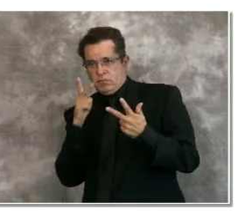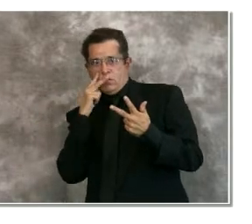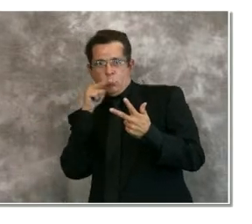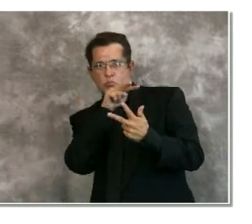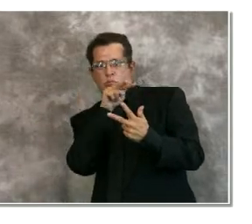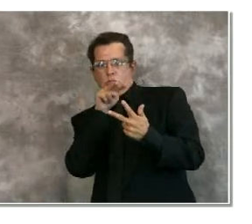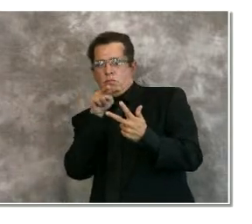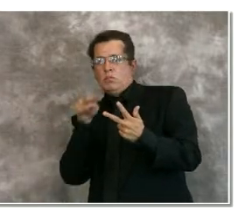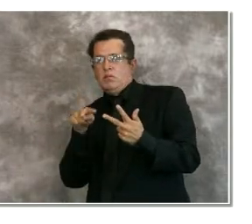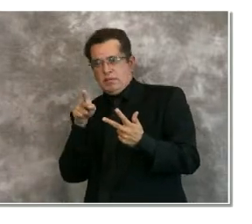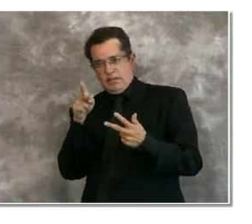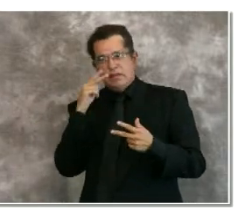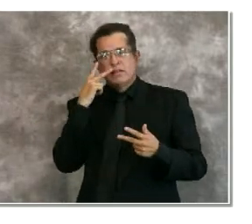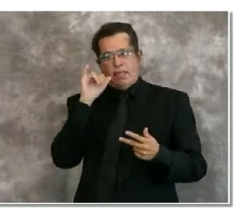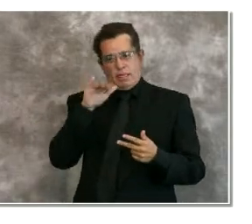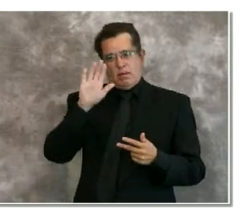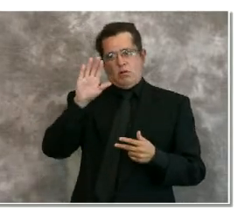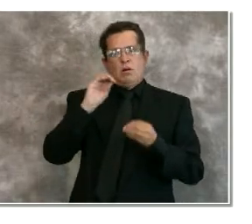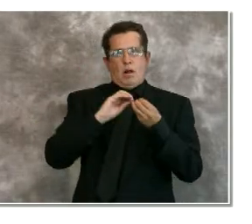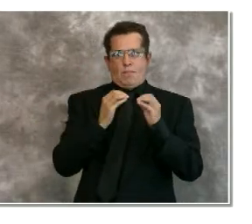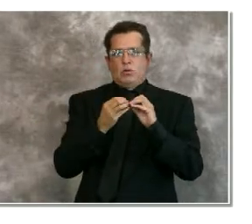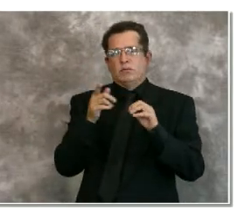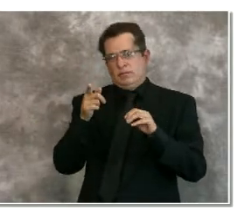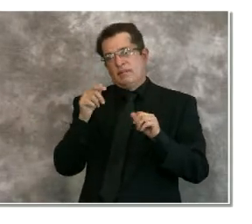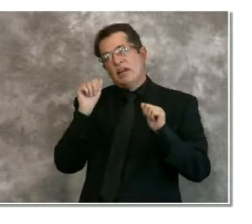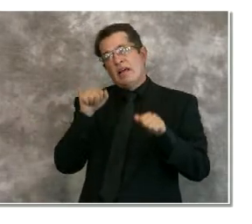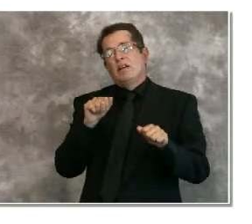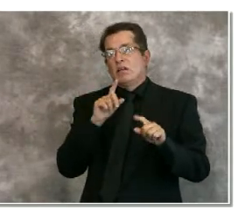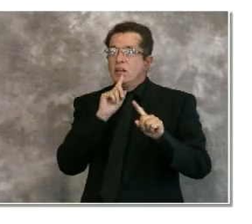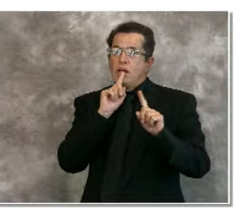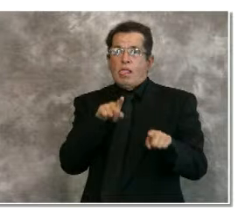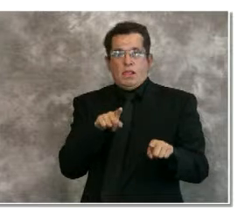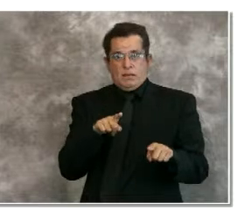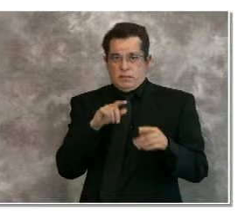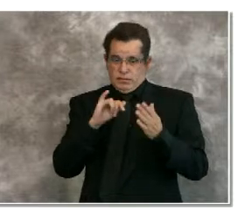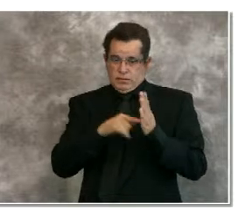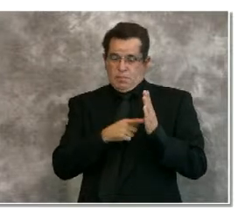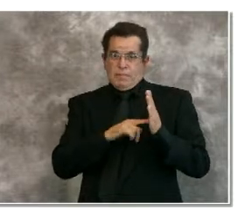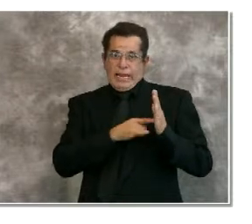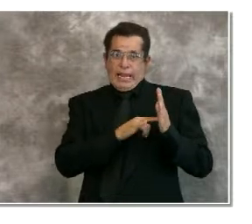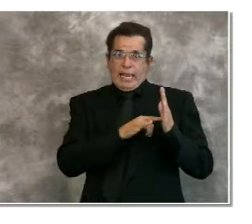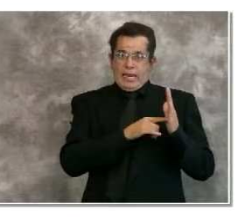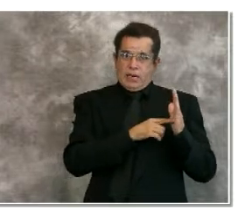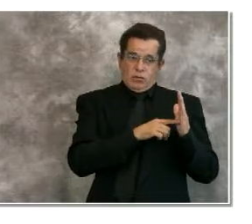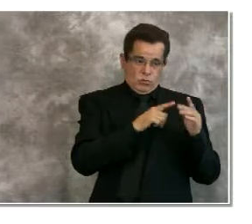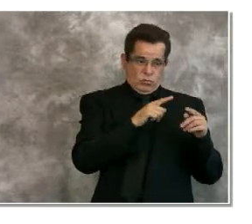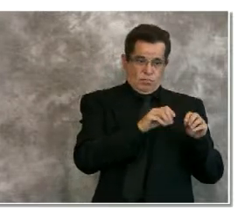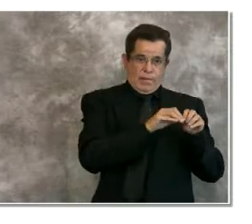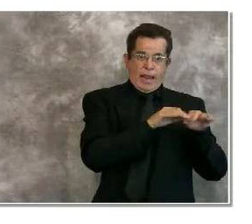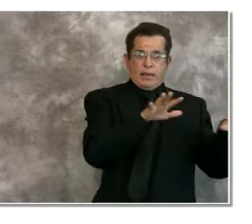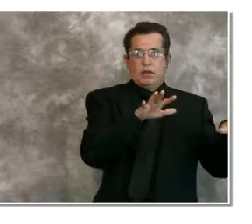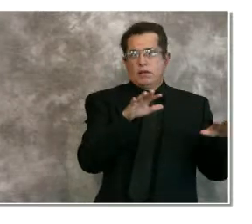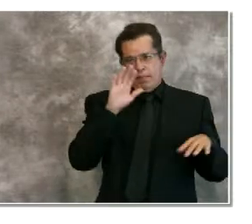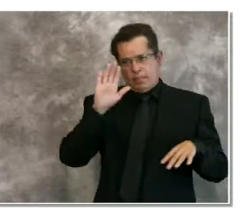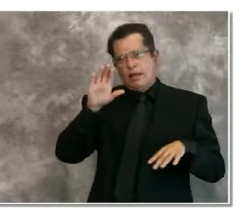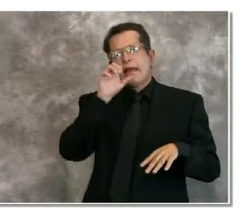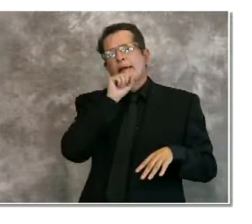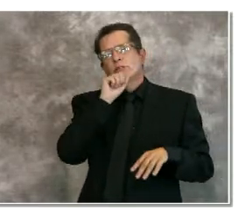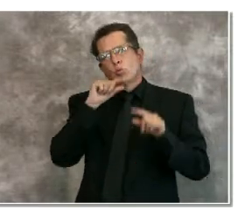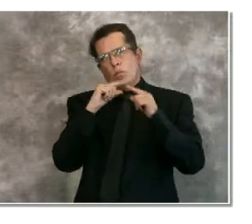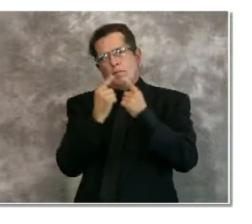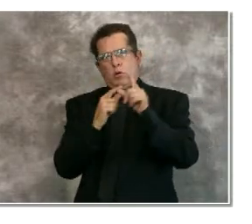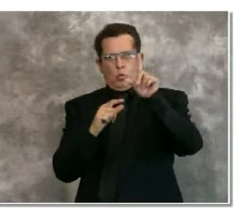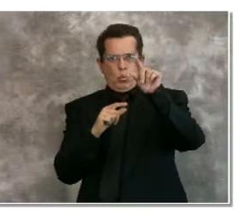from this graphic, it really tells the story that from the beginning of the pandemic, those in this age group, 20